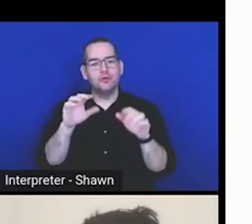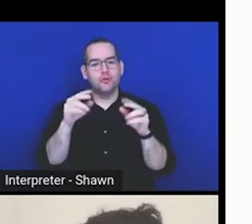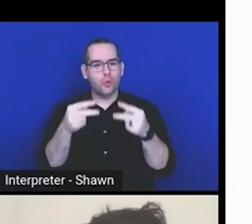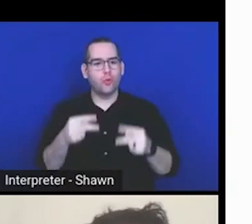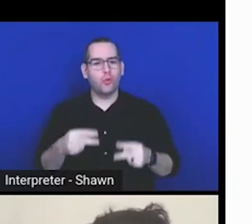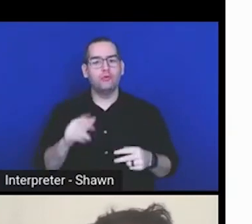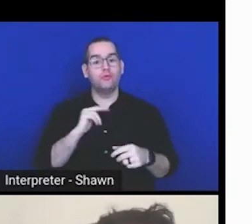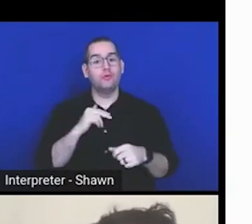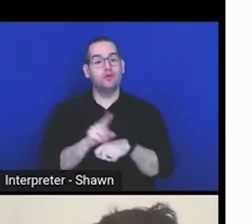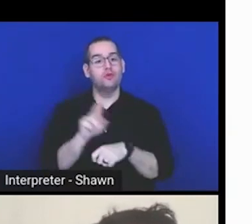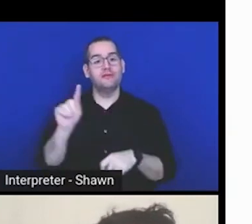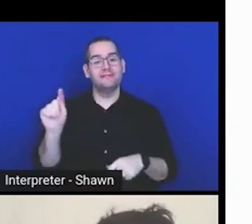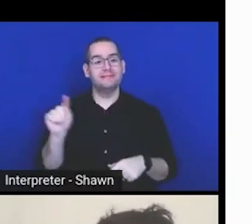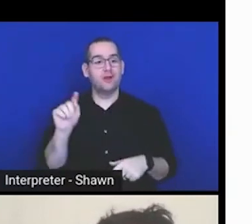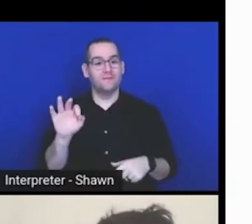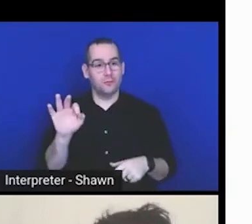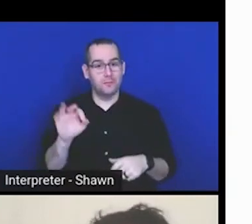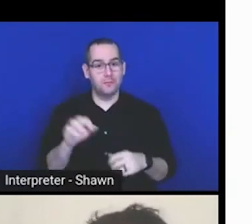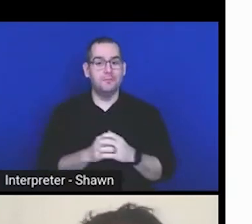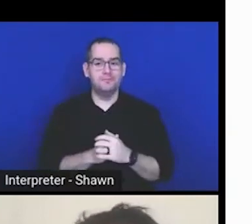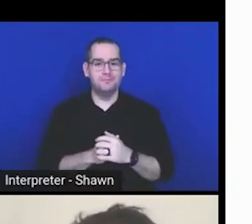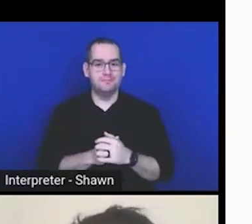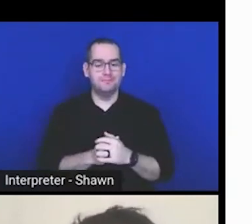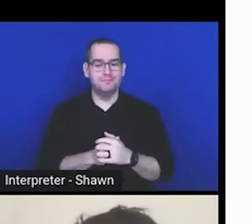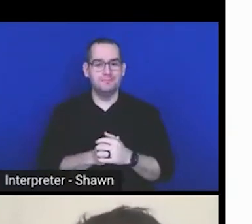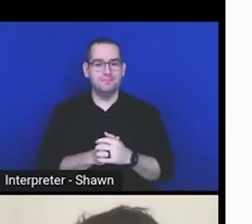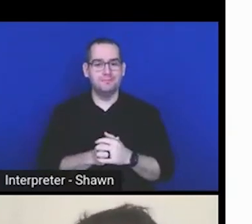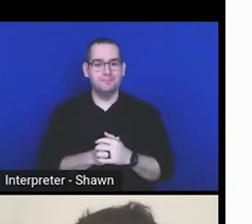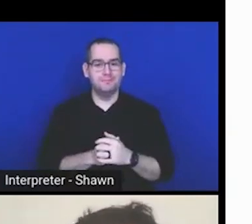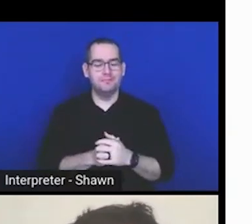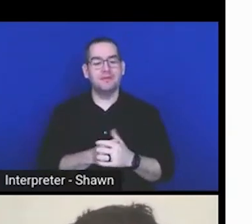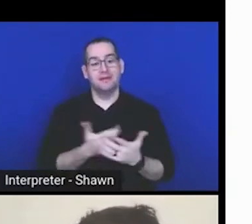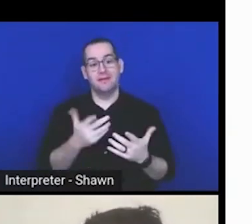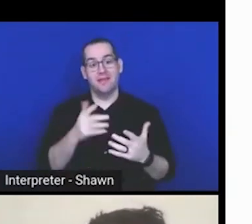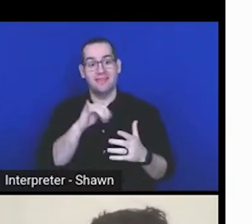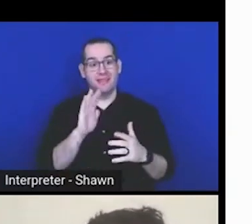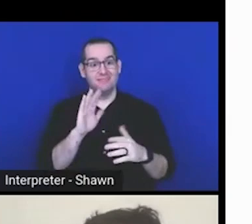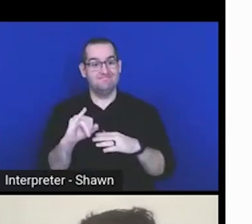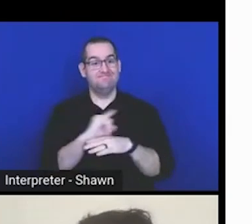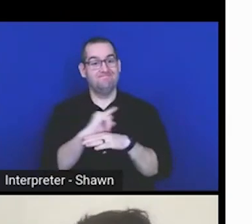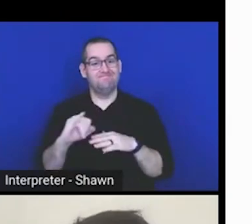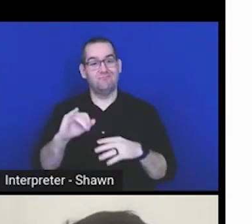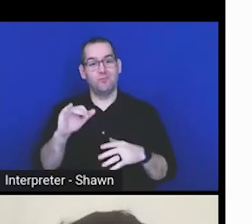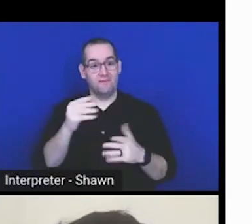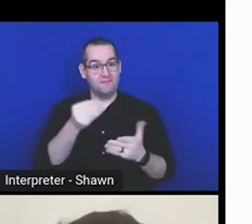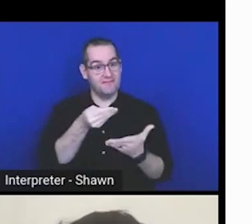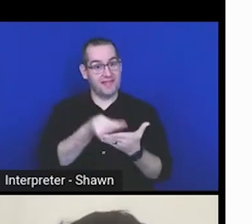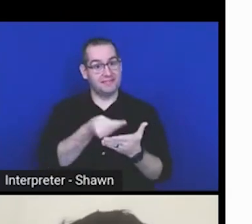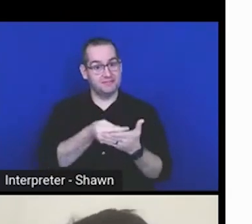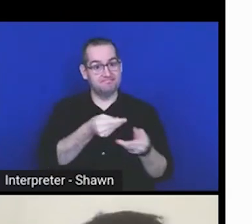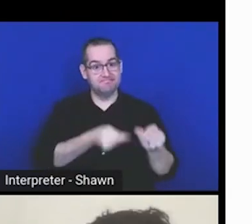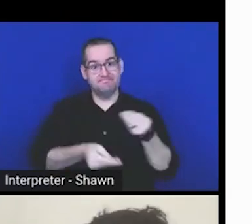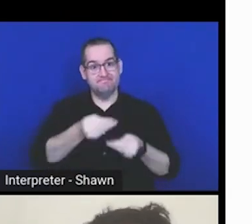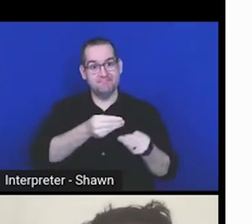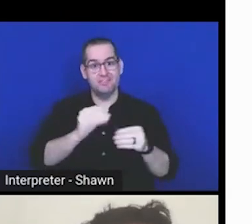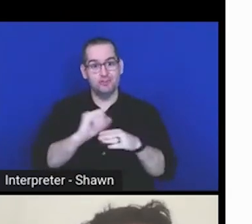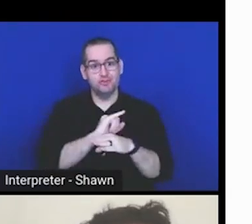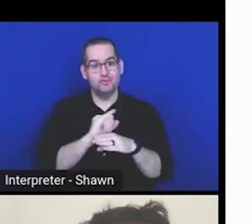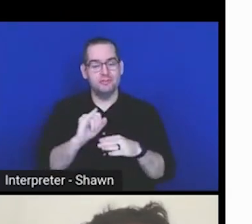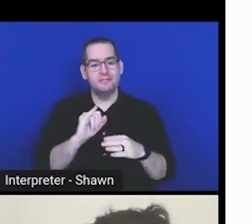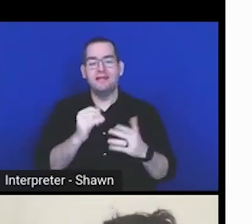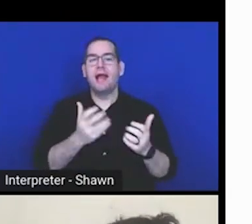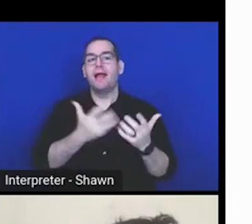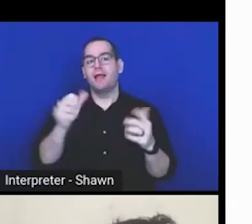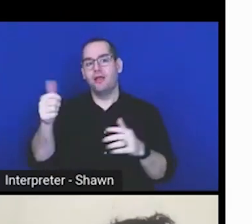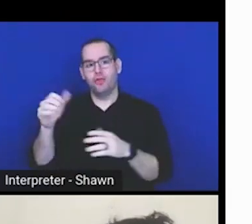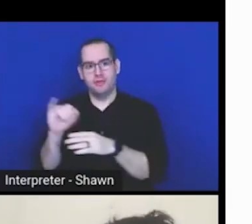here. Now, being part of such an industry as a financial industry, lots of other industries